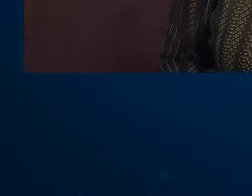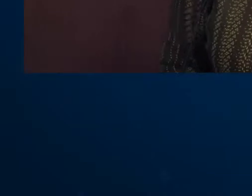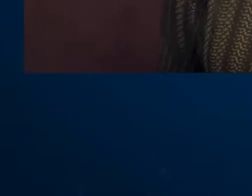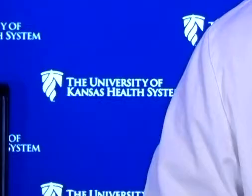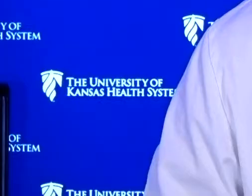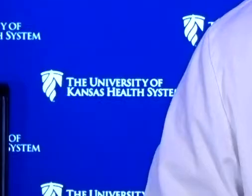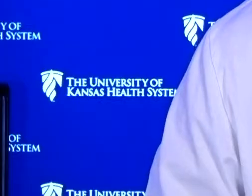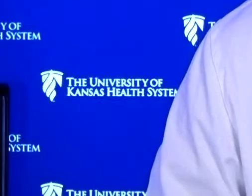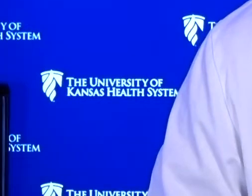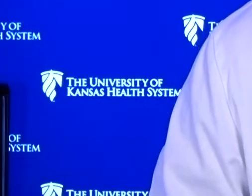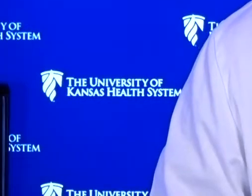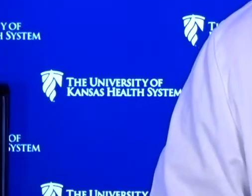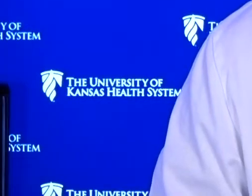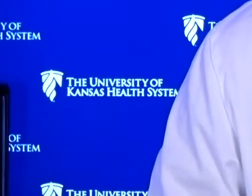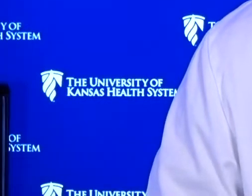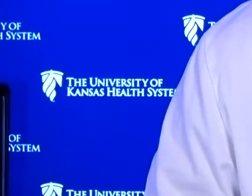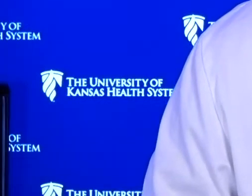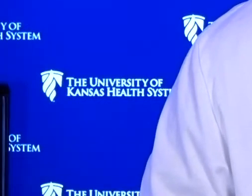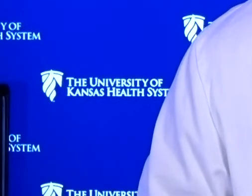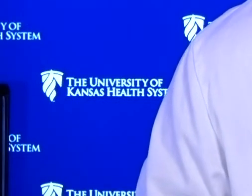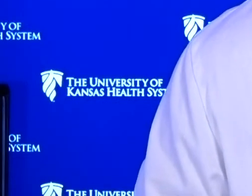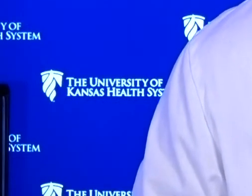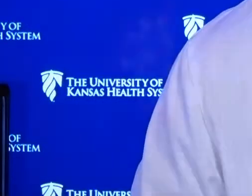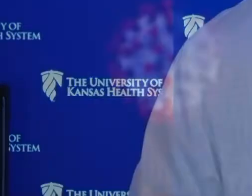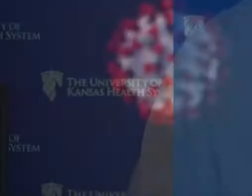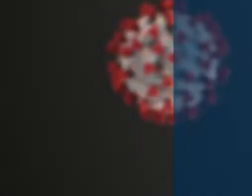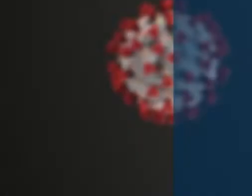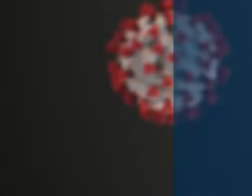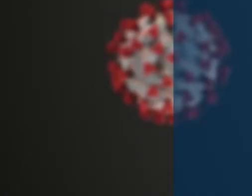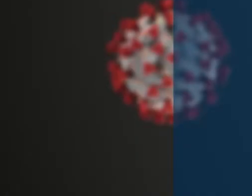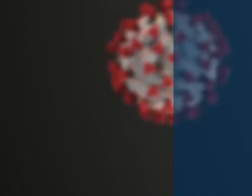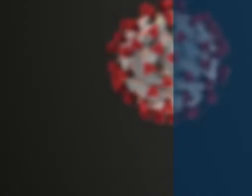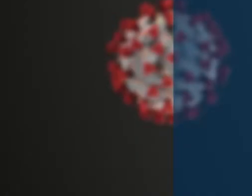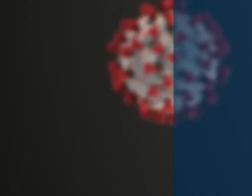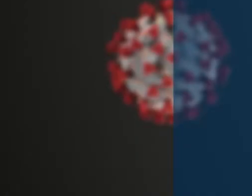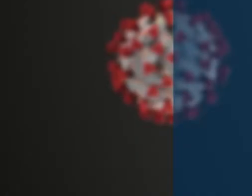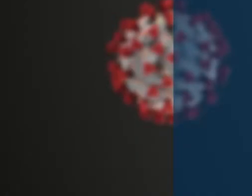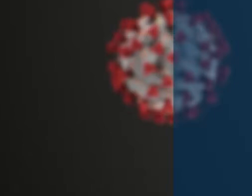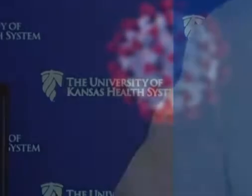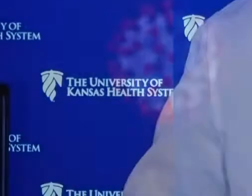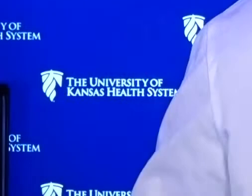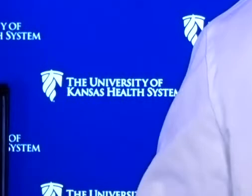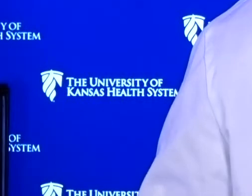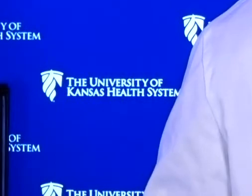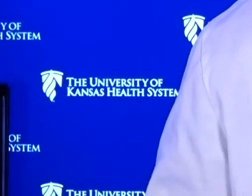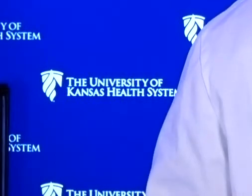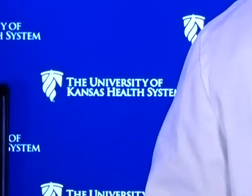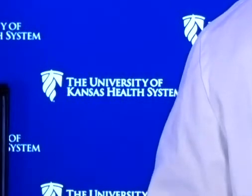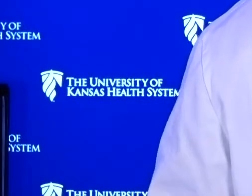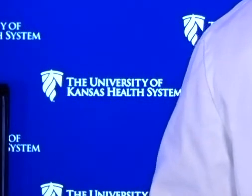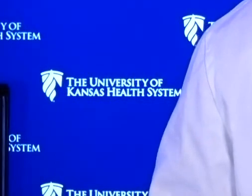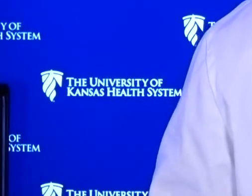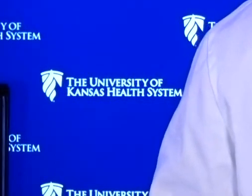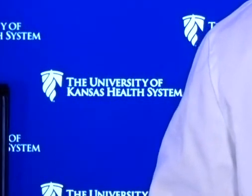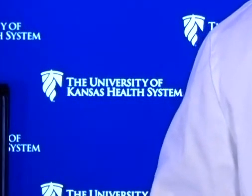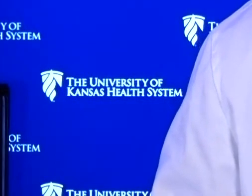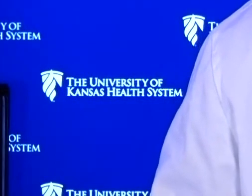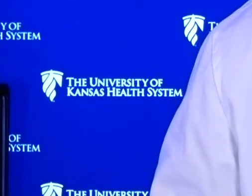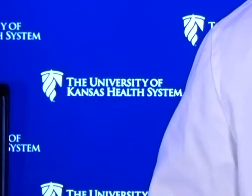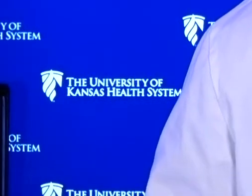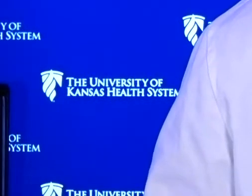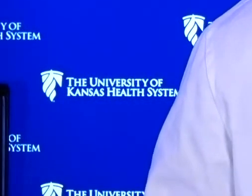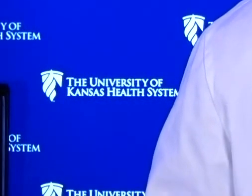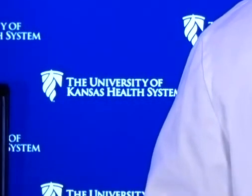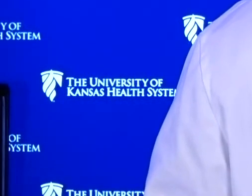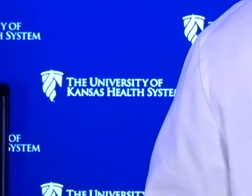holding steady. We are right now at 18 active infections with 7 in the ICU and 2 on the ventilator as well.